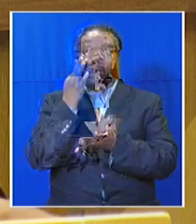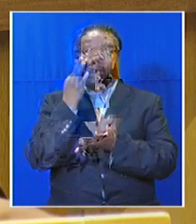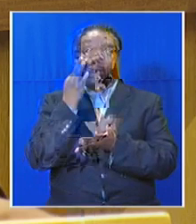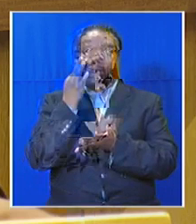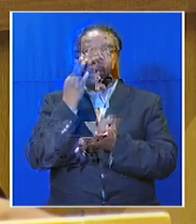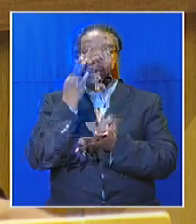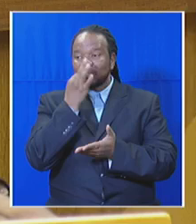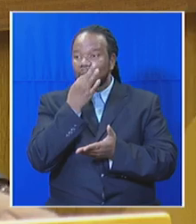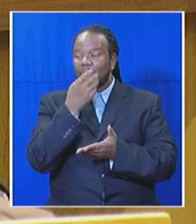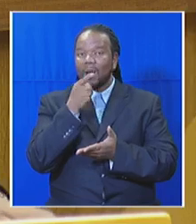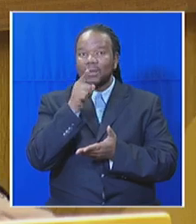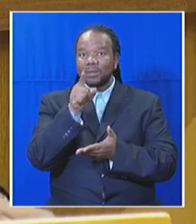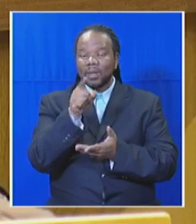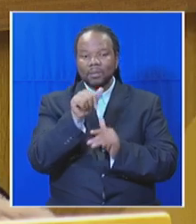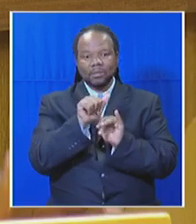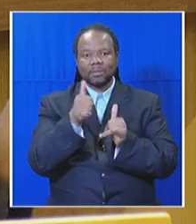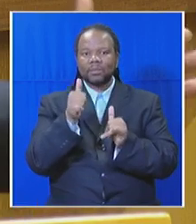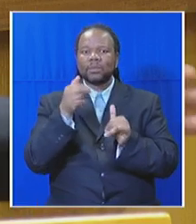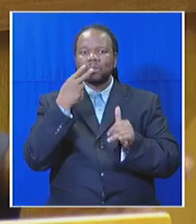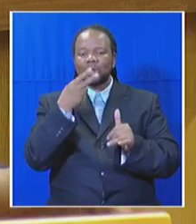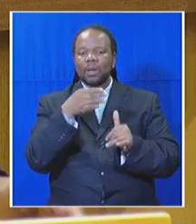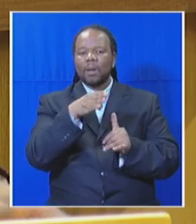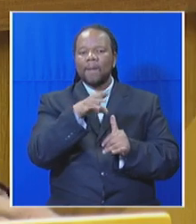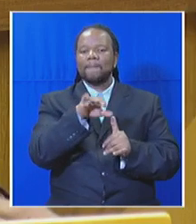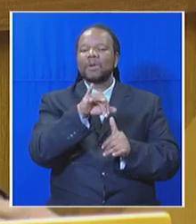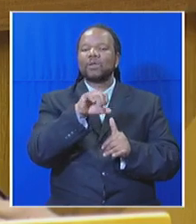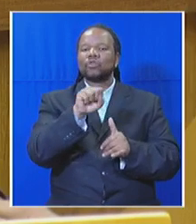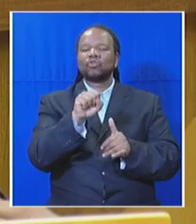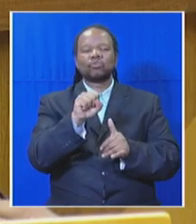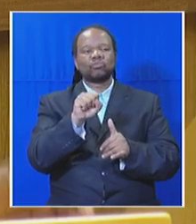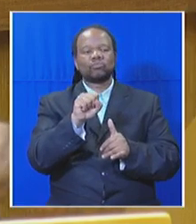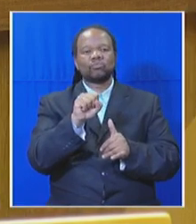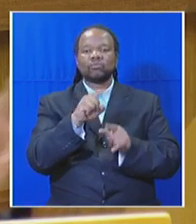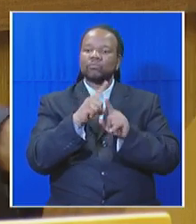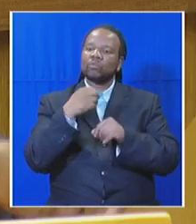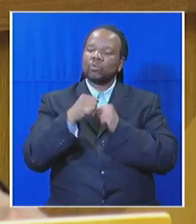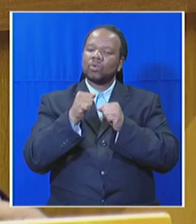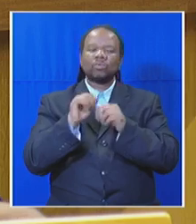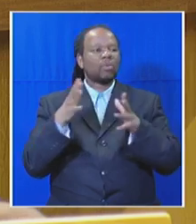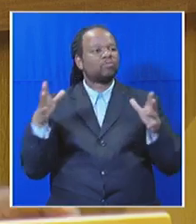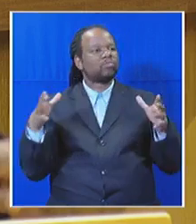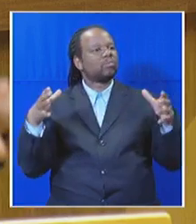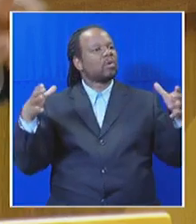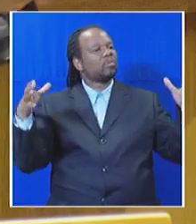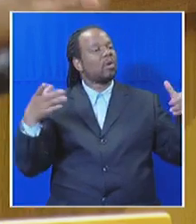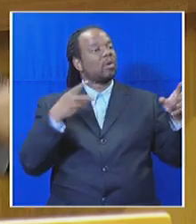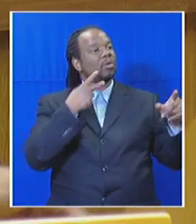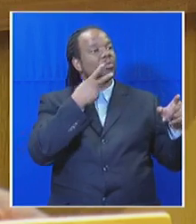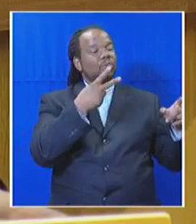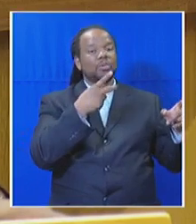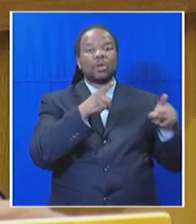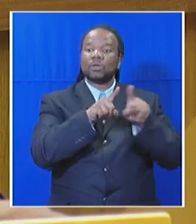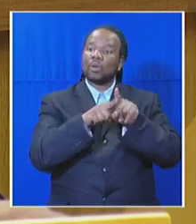trade between the BRICS Bank has grown in the last few years. We are benefiting out of it. All the